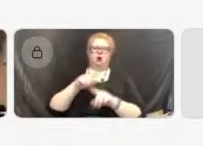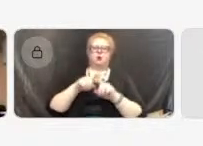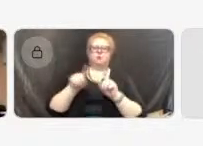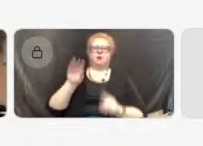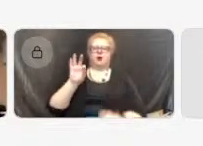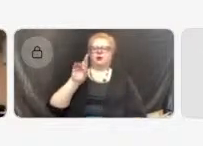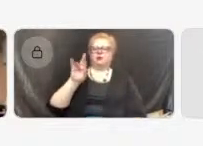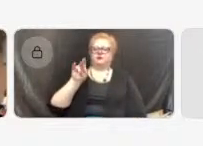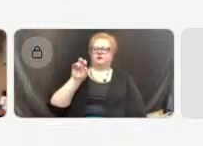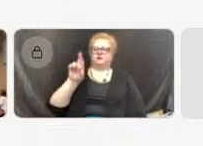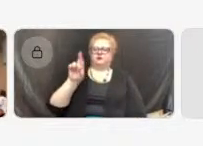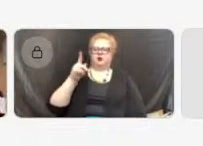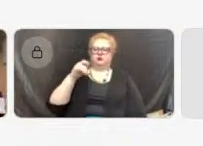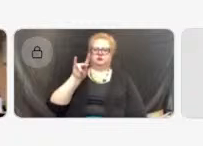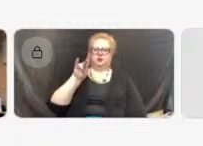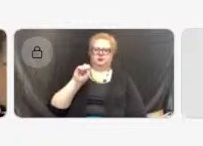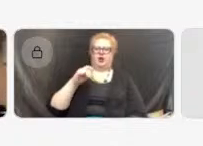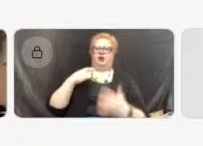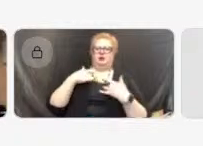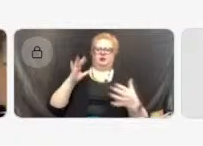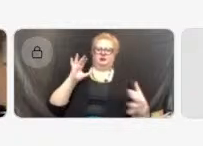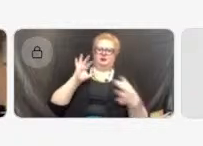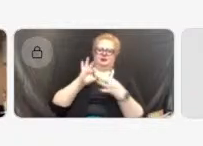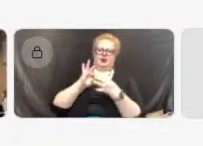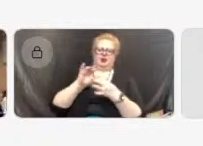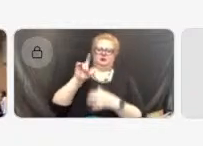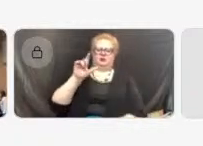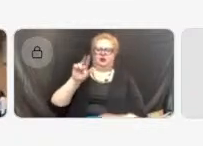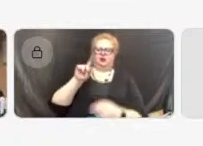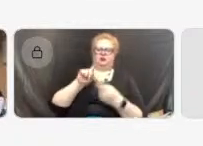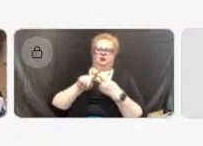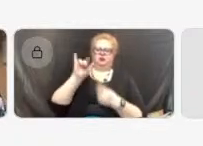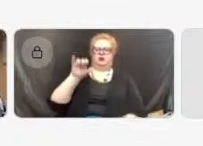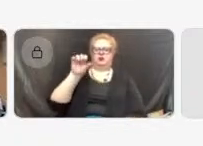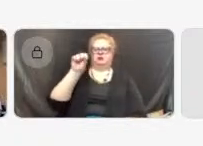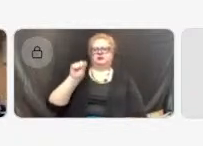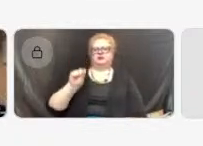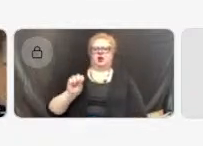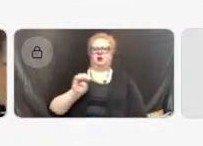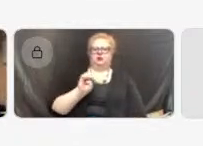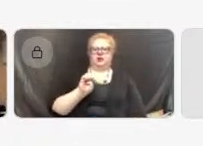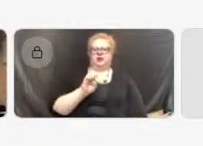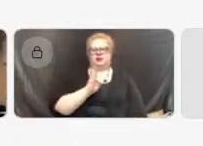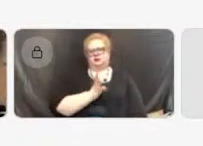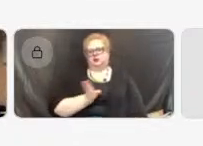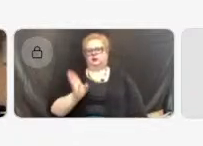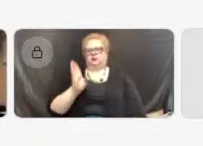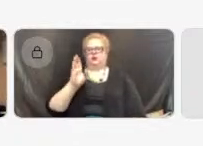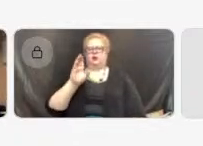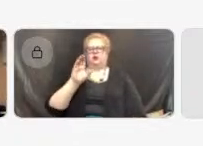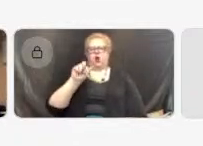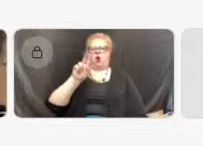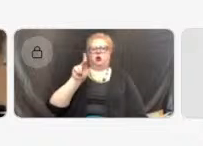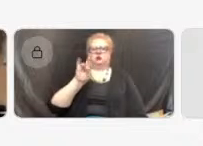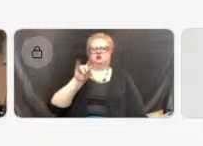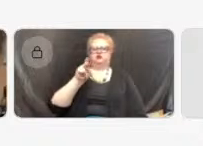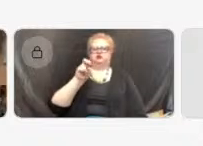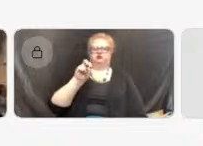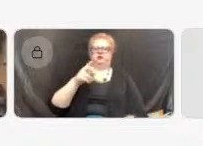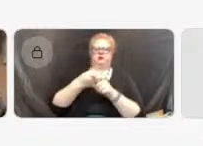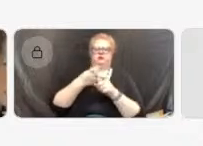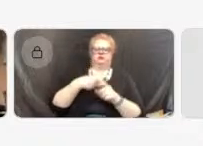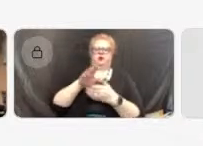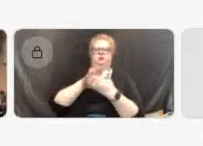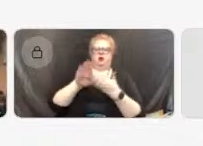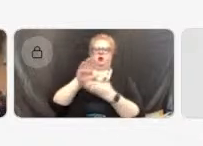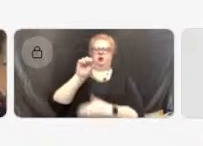the connection from Little Rock to the southeast along the Arkansas River via College Station. From College